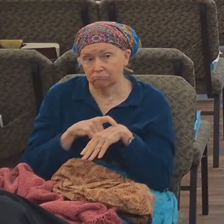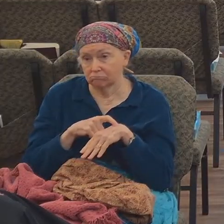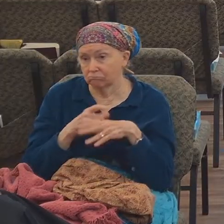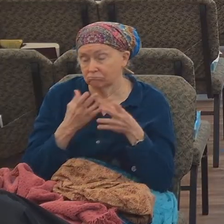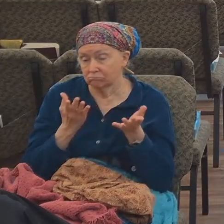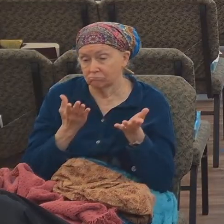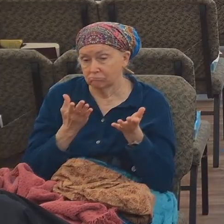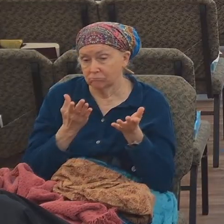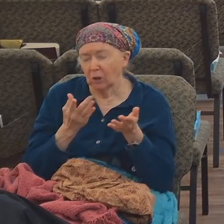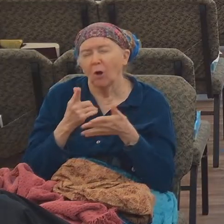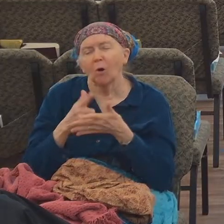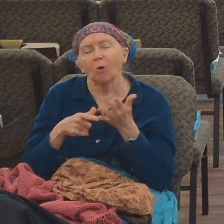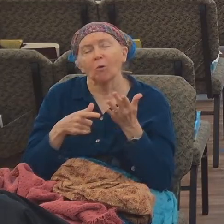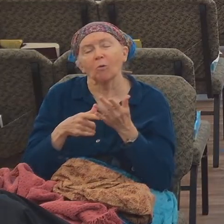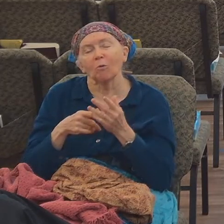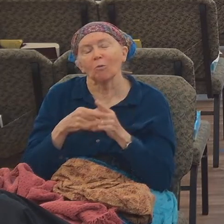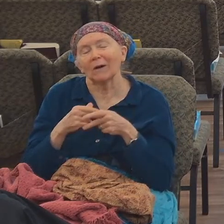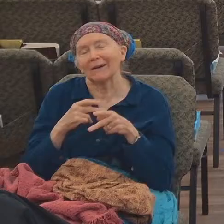Kind of trophy